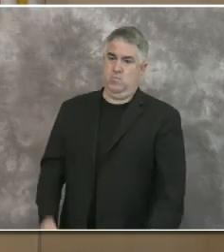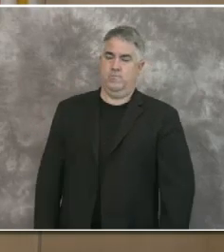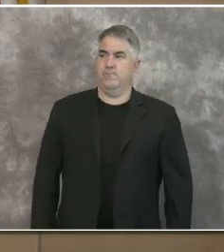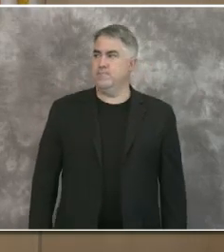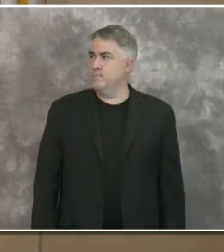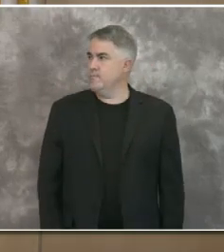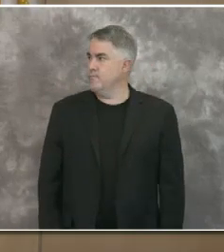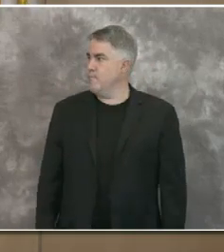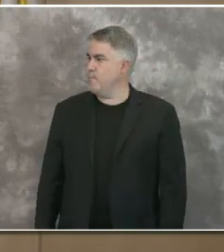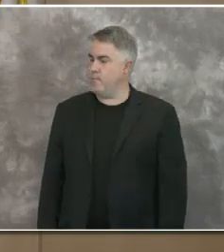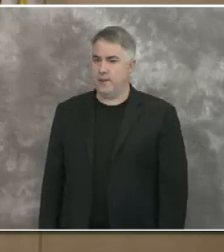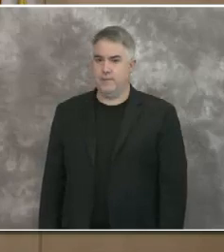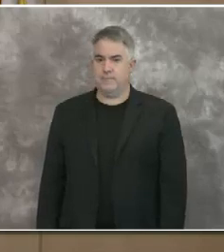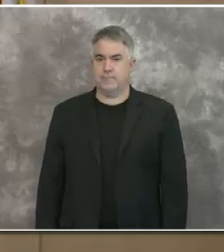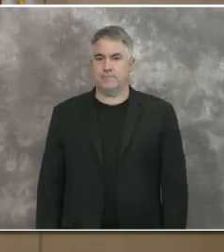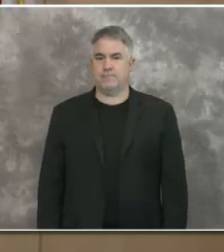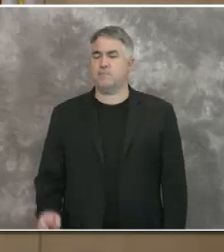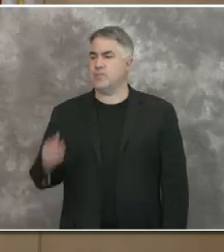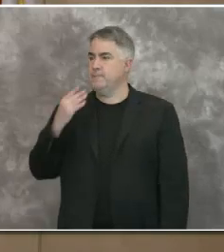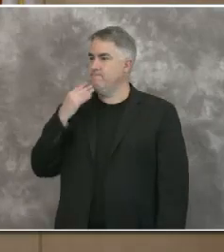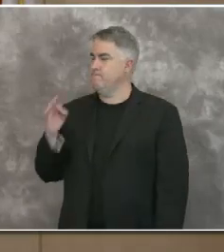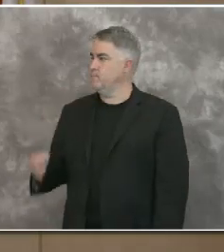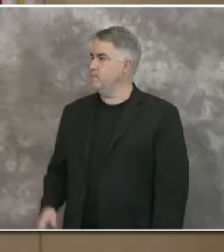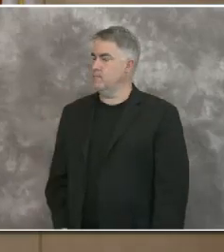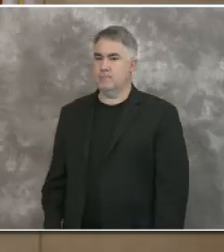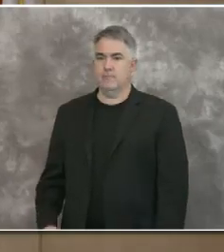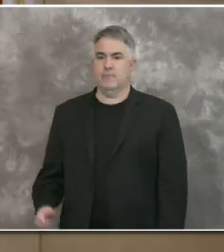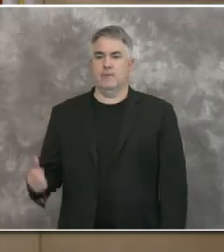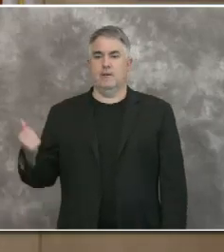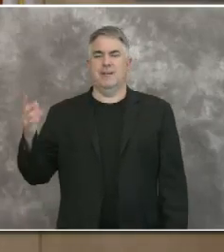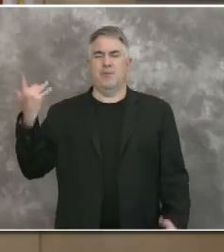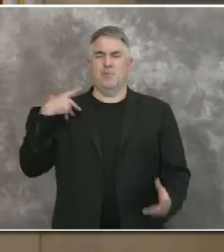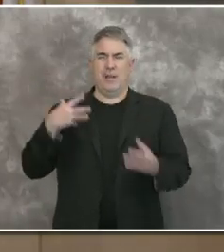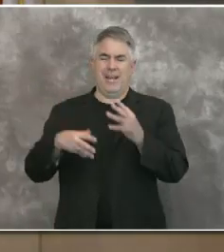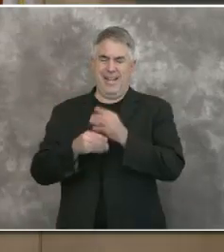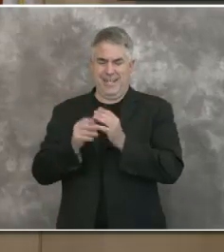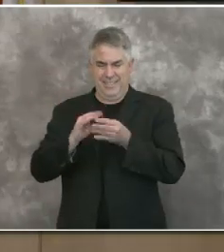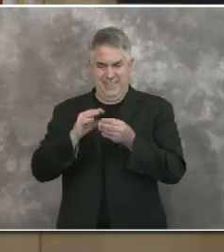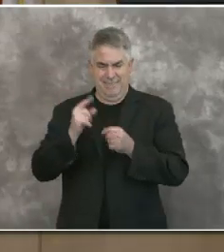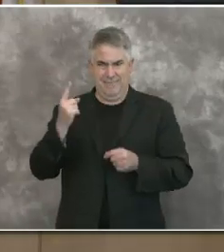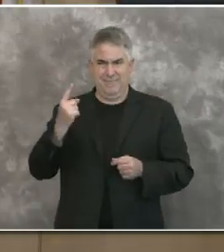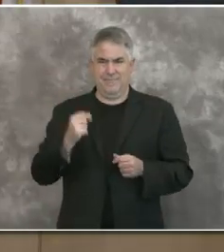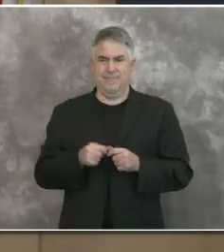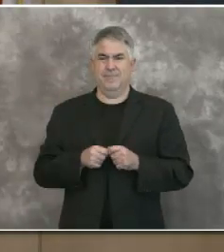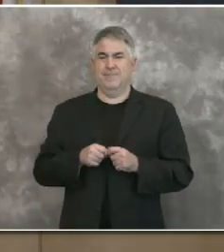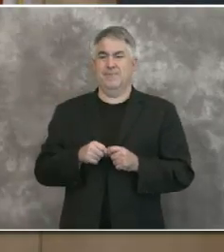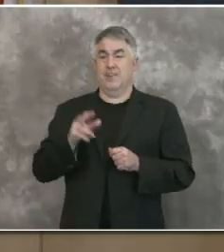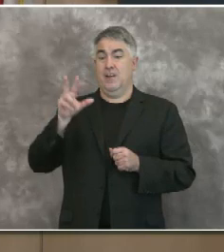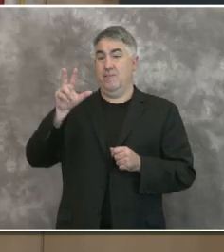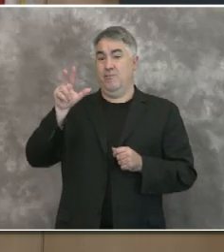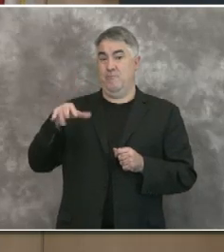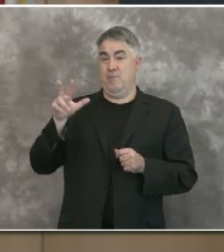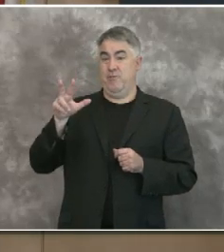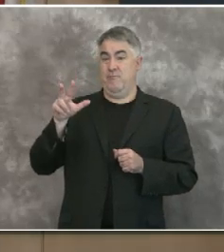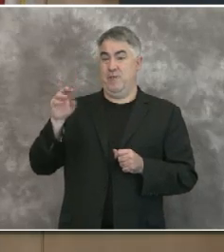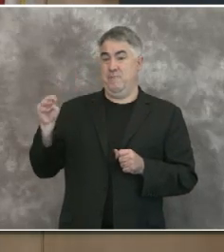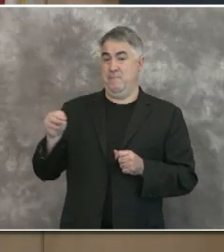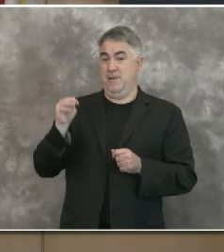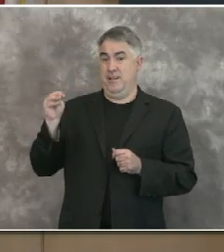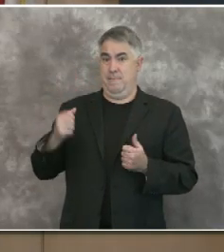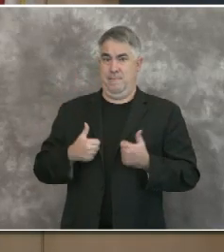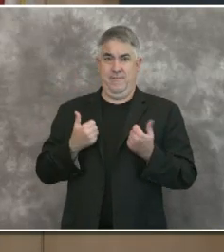Thank you. Just to add one point to your question, in a county of 3.3 million people with